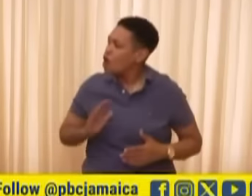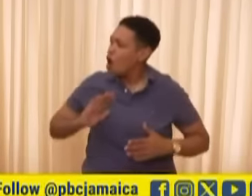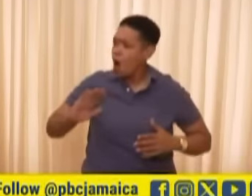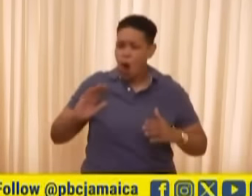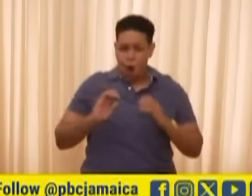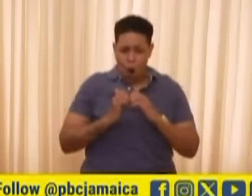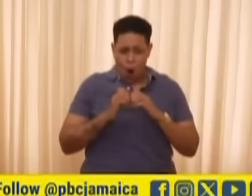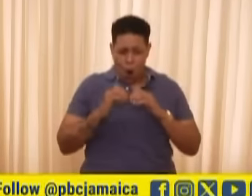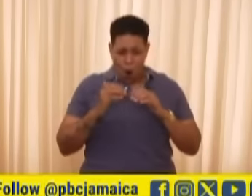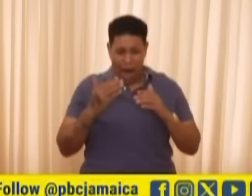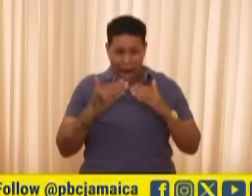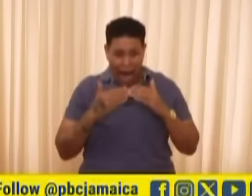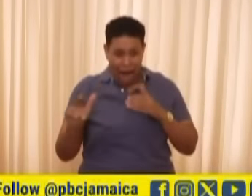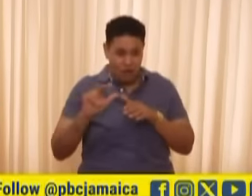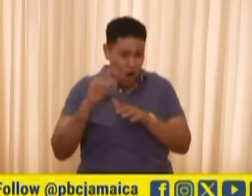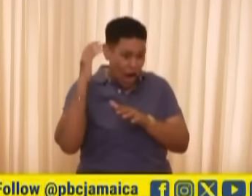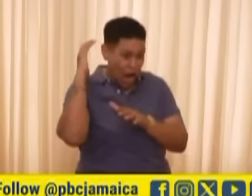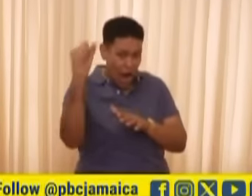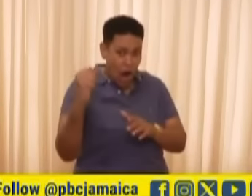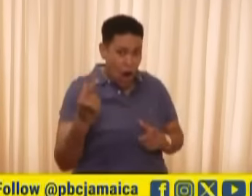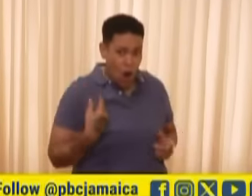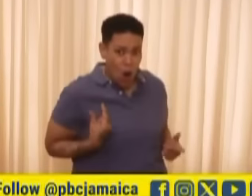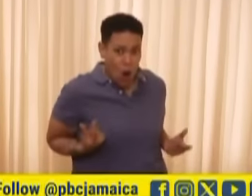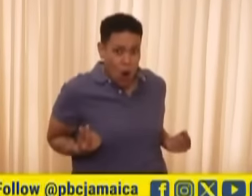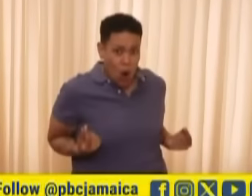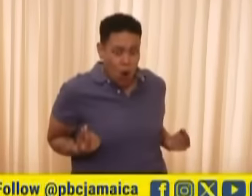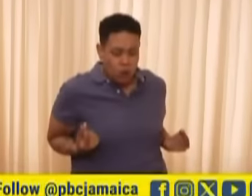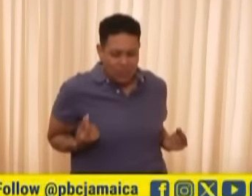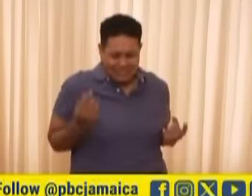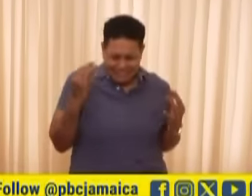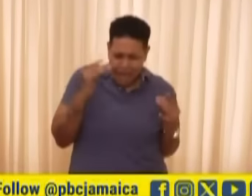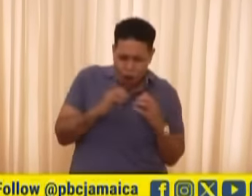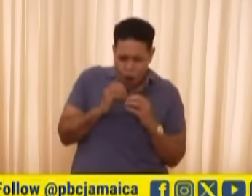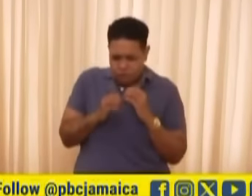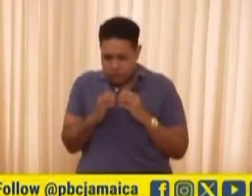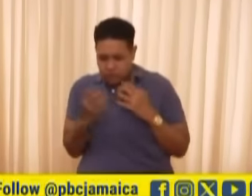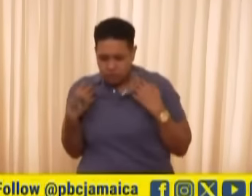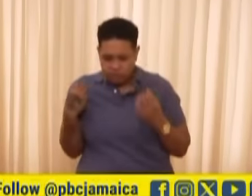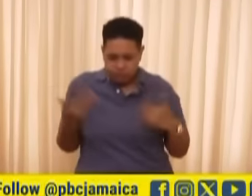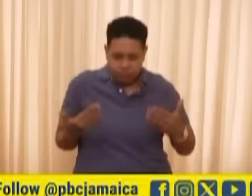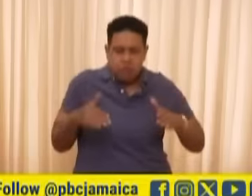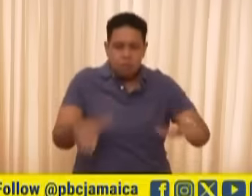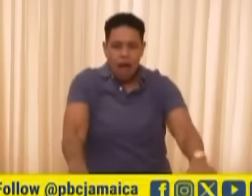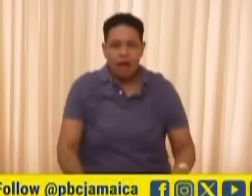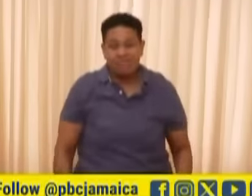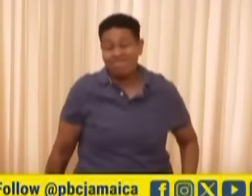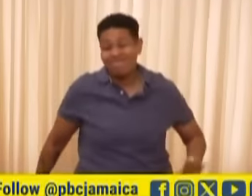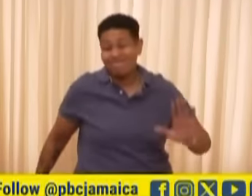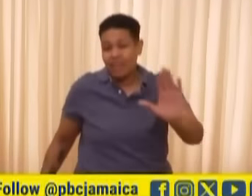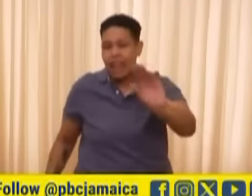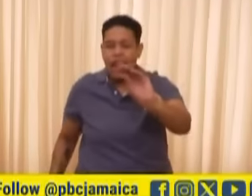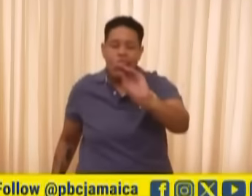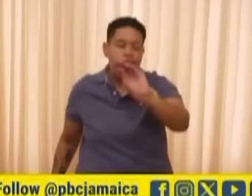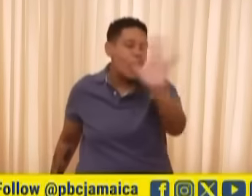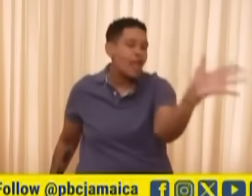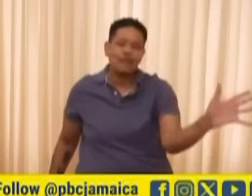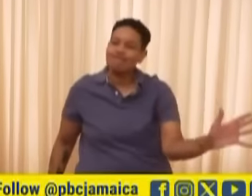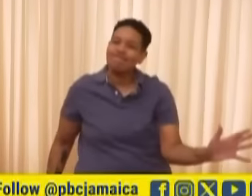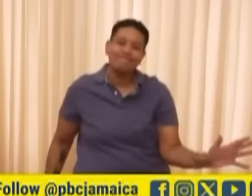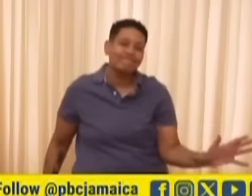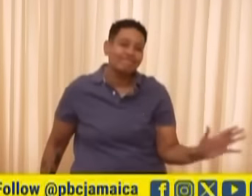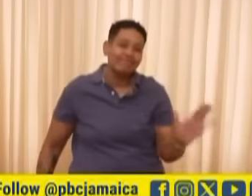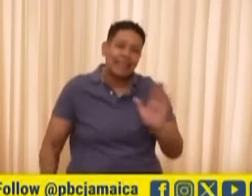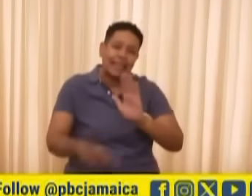recovery. It is very, very clear that we will have significant